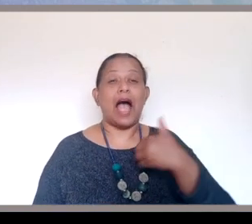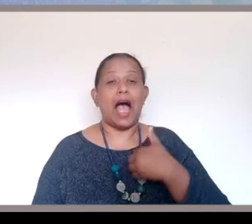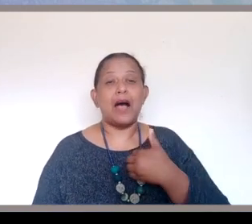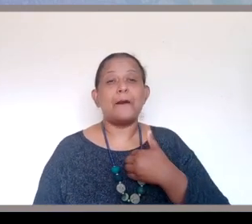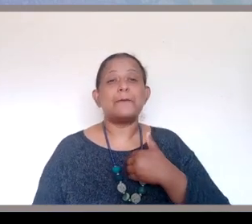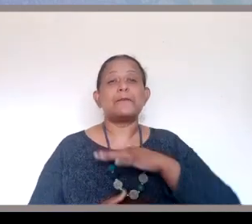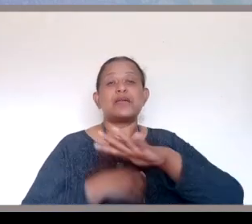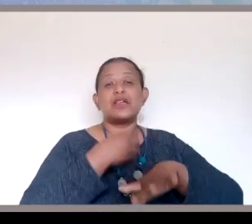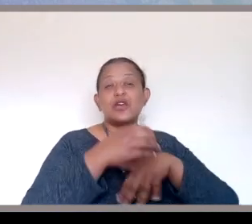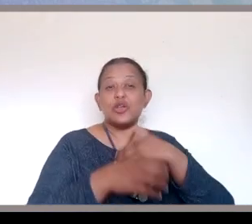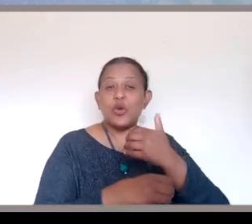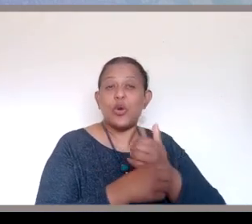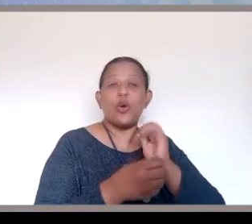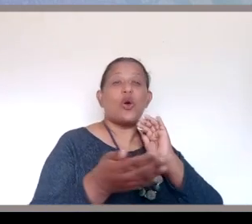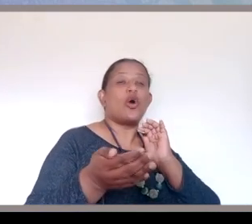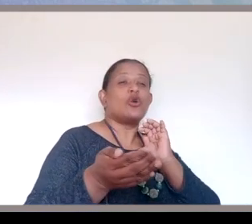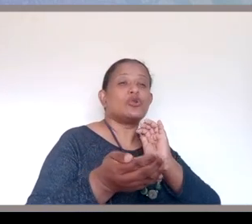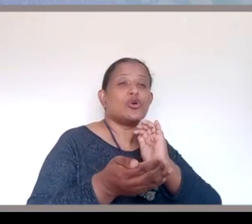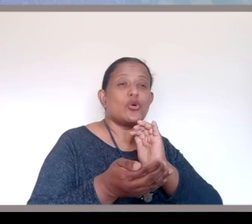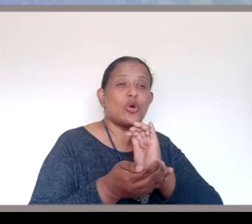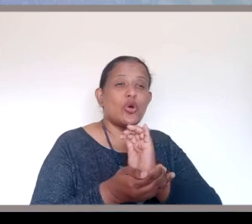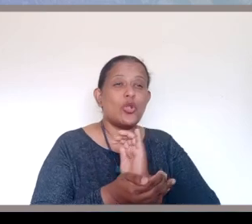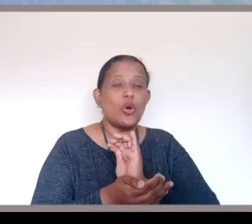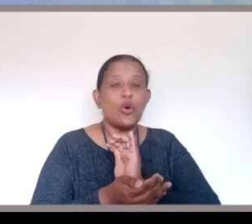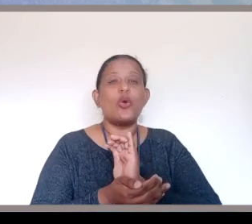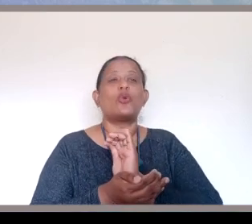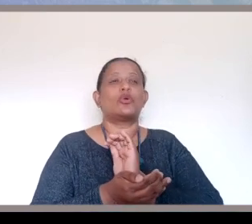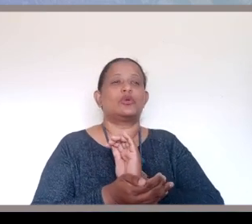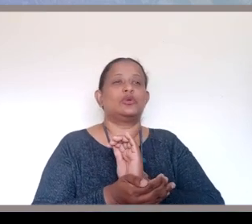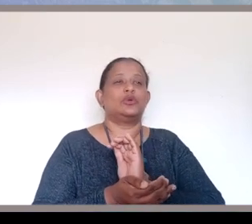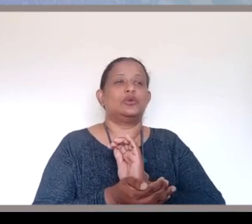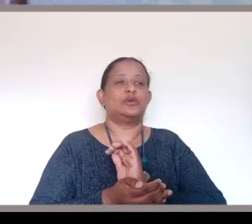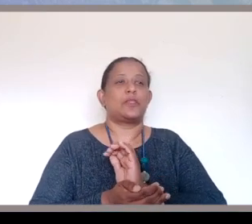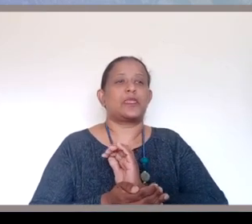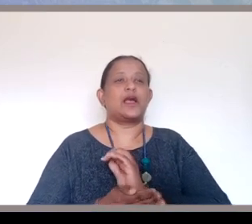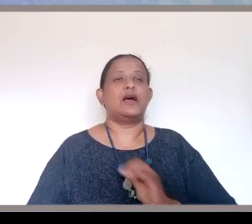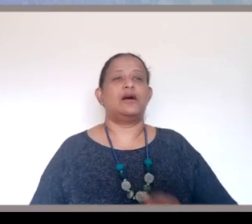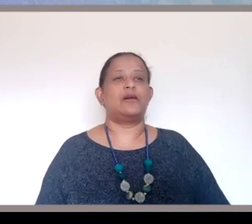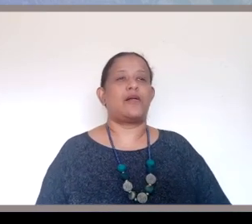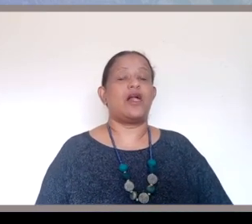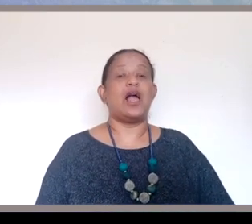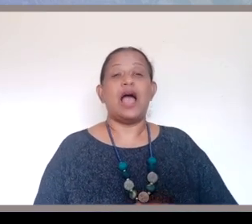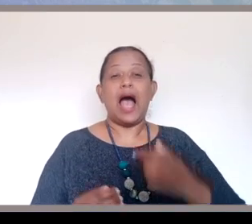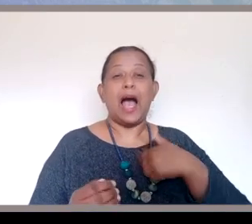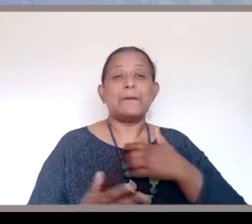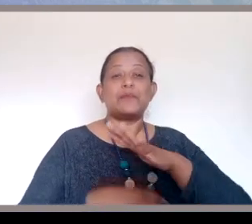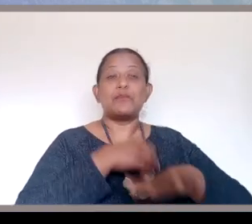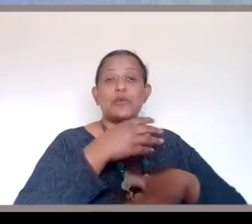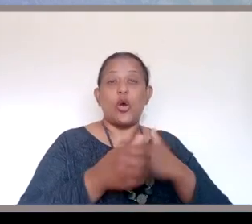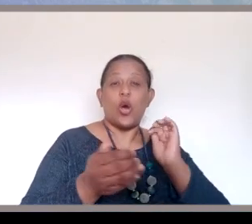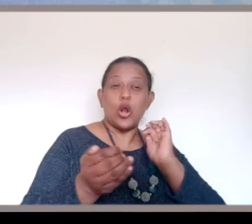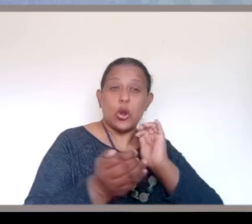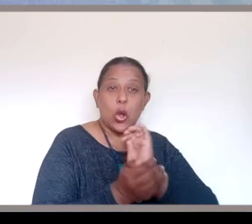Christ, you got it all together. You've arrived so you can fake it and wear a mask